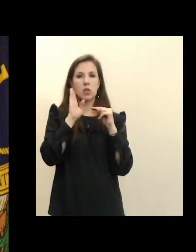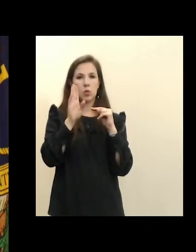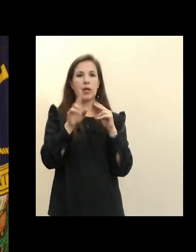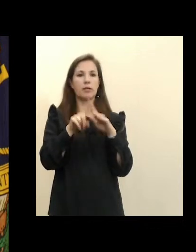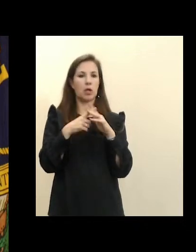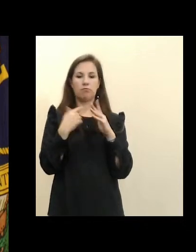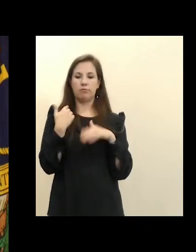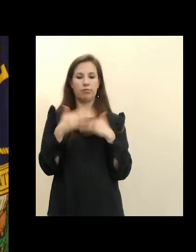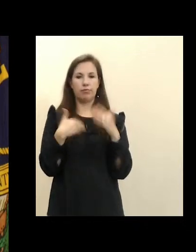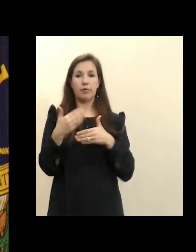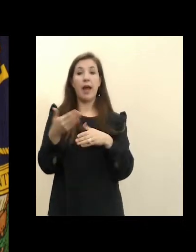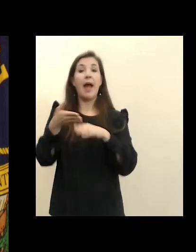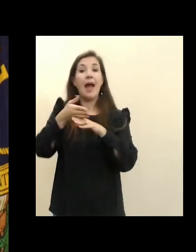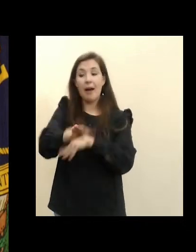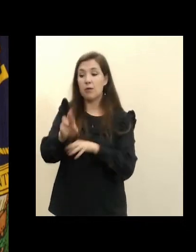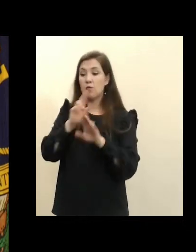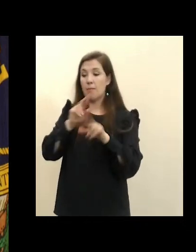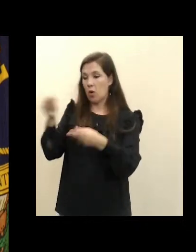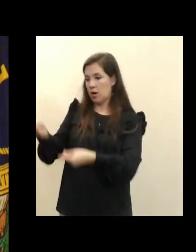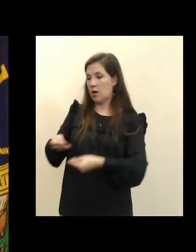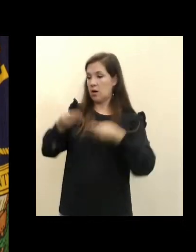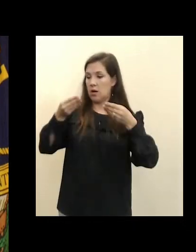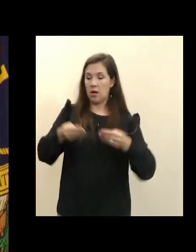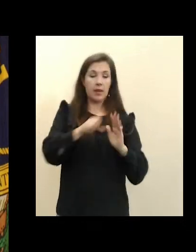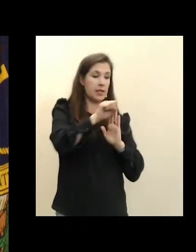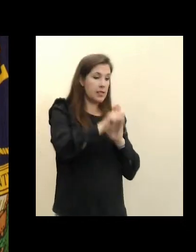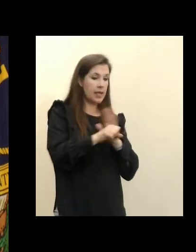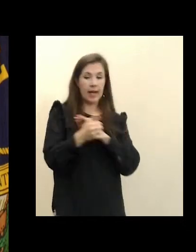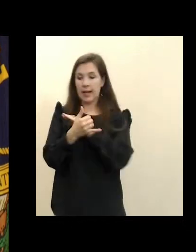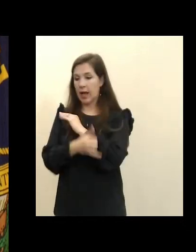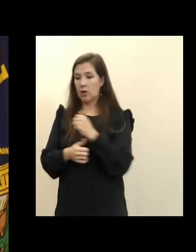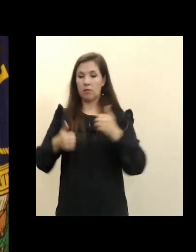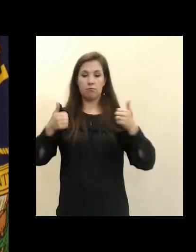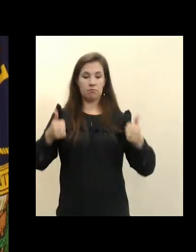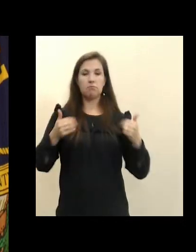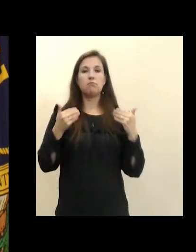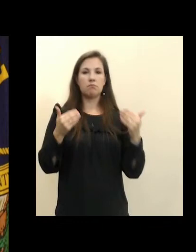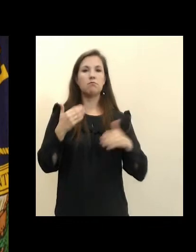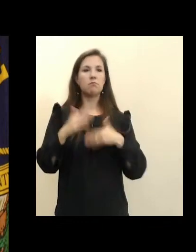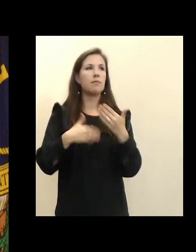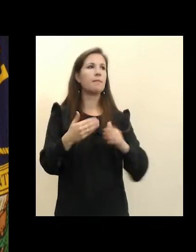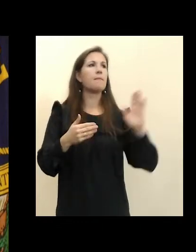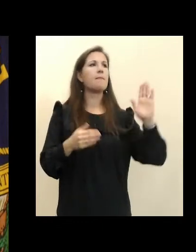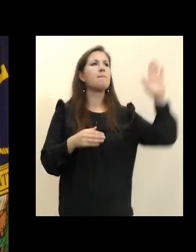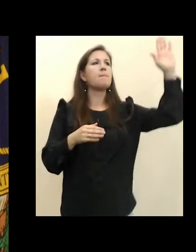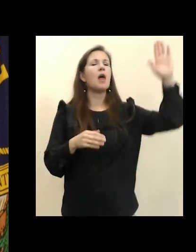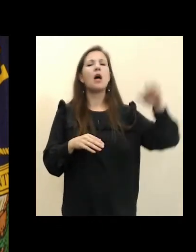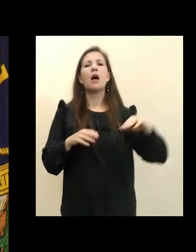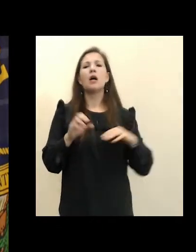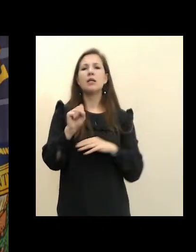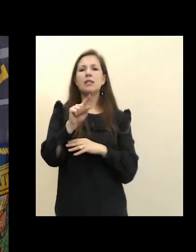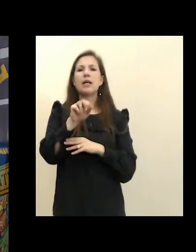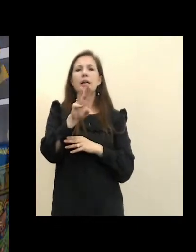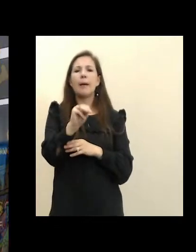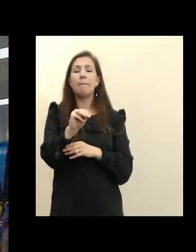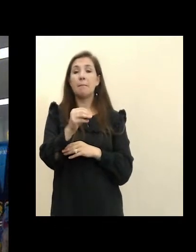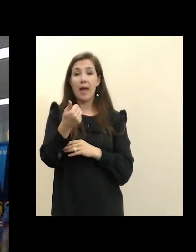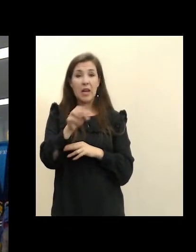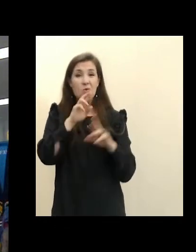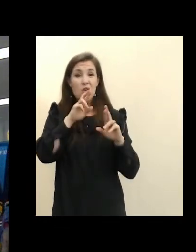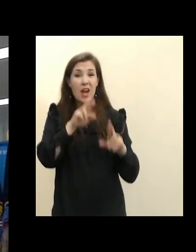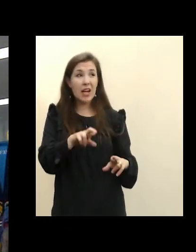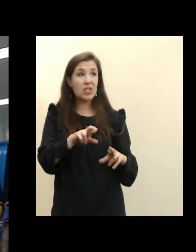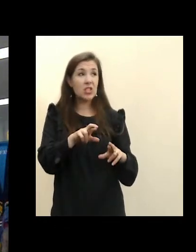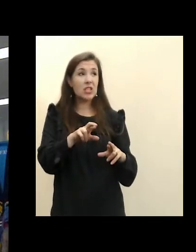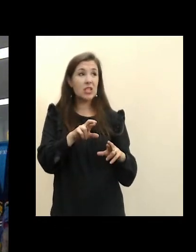we have that report and both the state and county feel comfortable about the direction we're going. Steve? With the stadium, Mark, any reaction to the cost